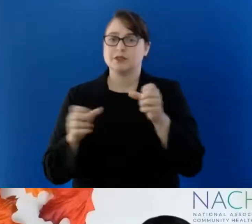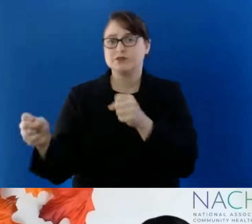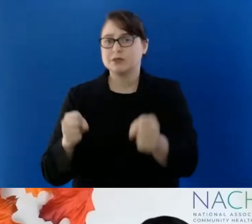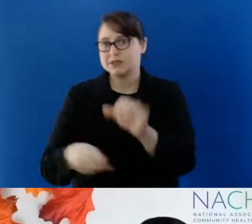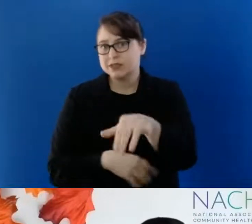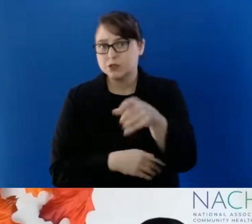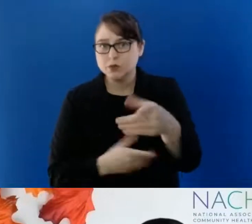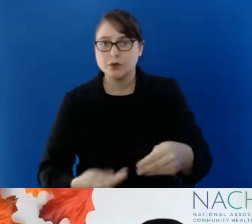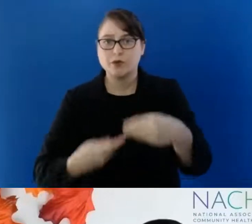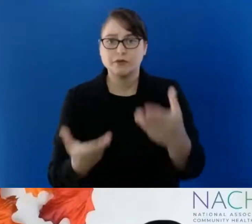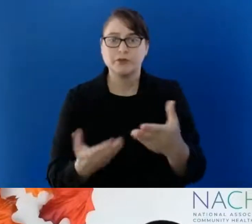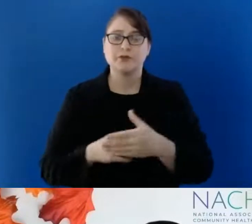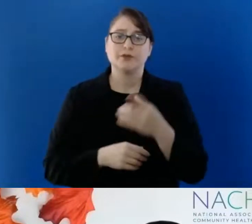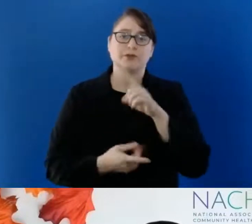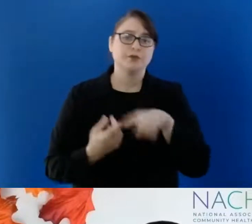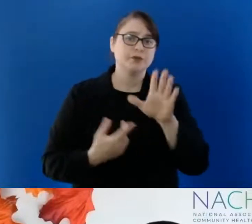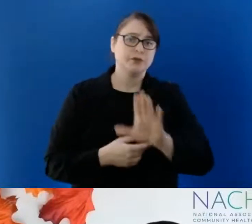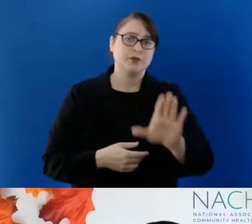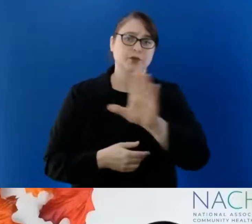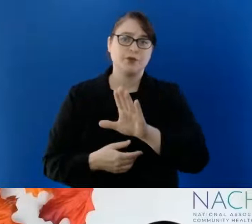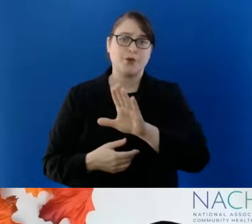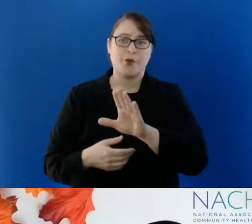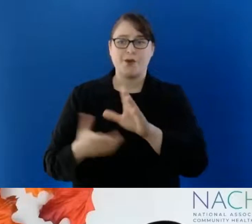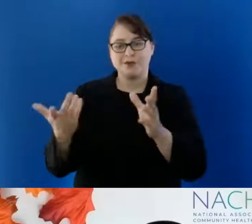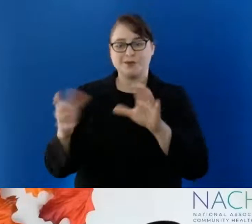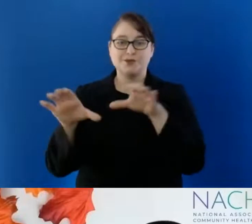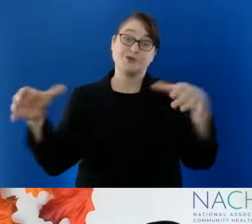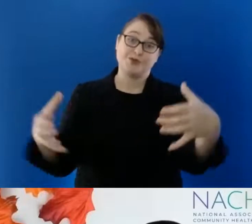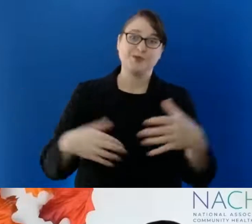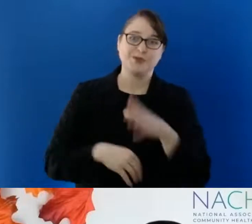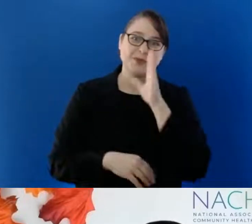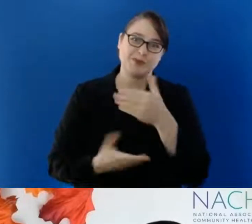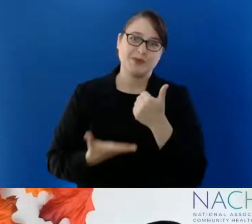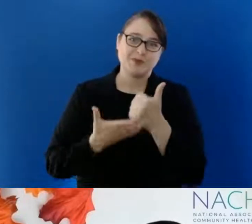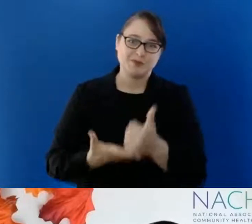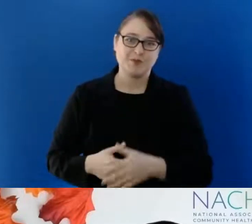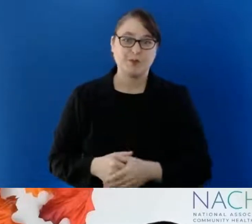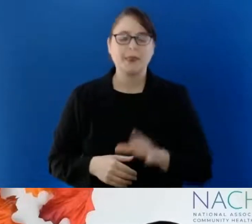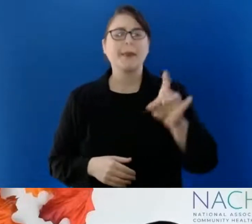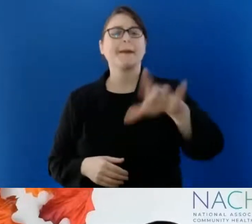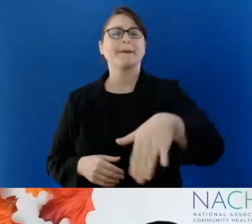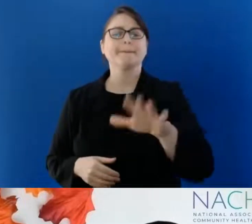offer, that to your constituents or your group would be really helpful. Can I say one thing? Mhm.